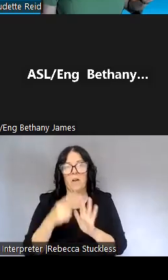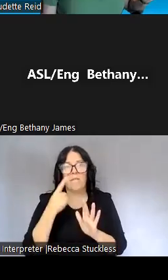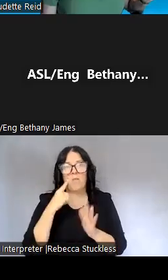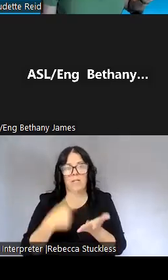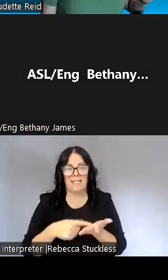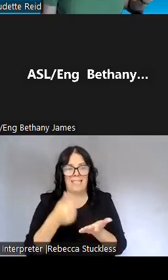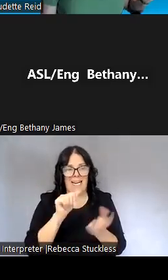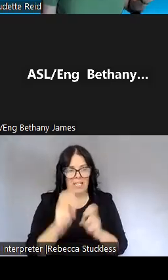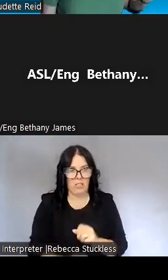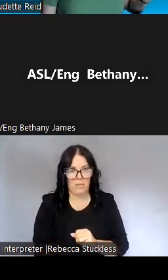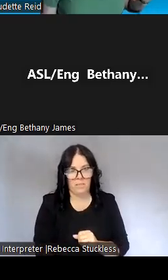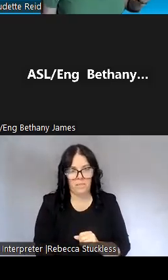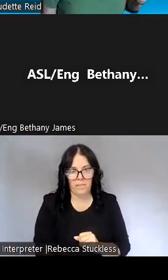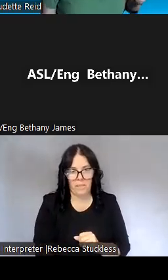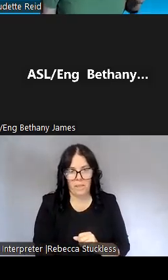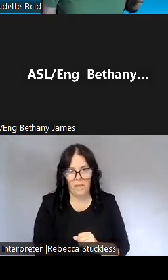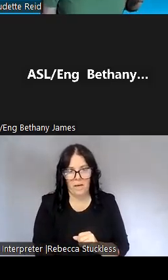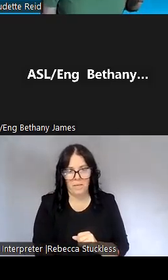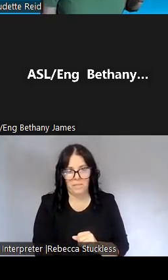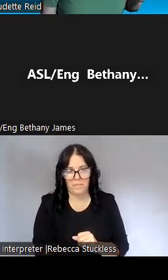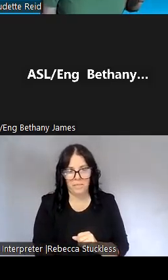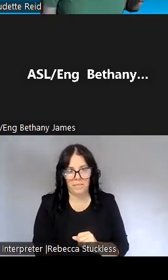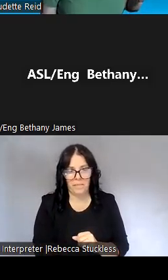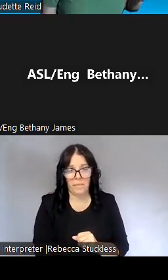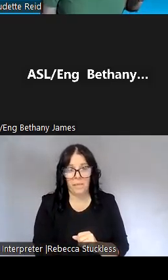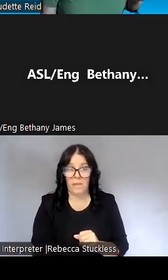issues. So with that, we're going to get started.